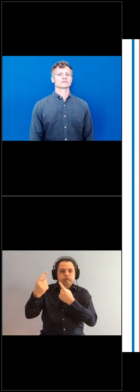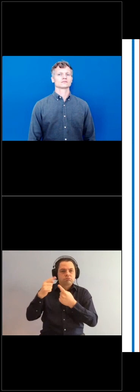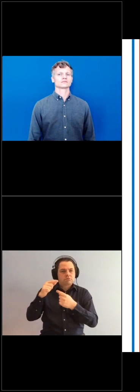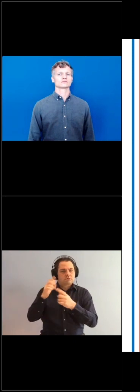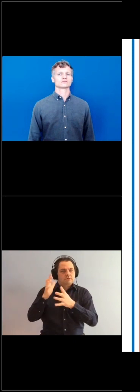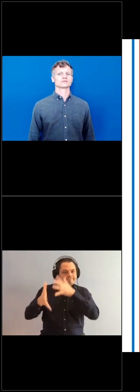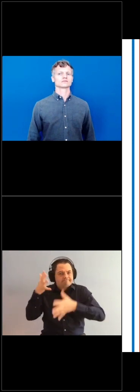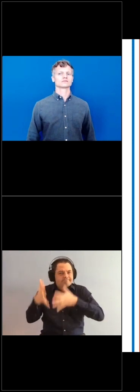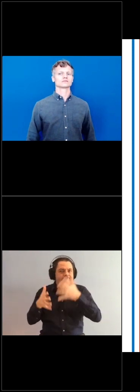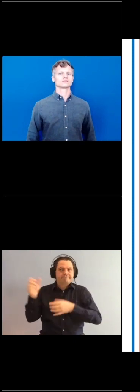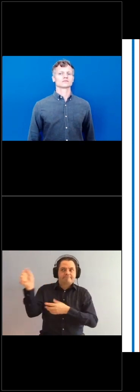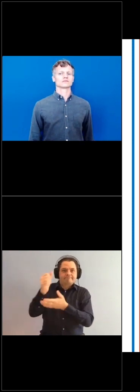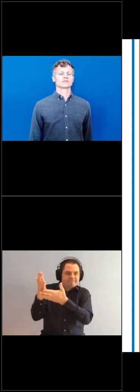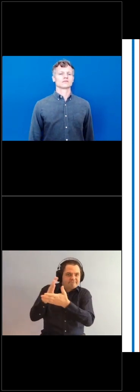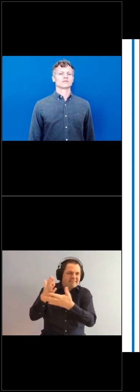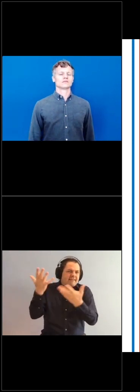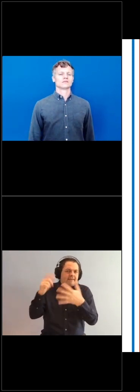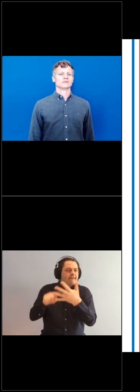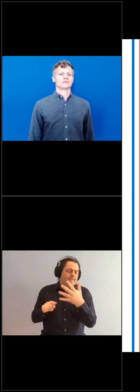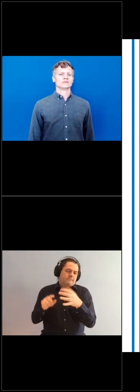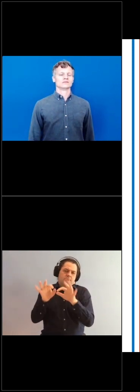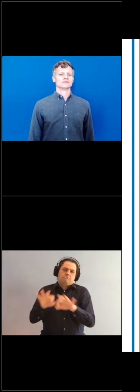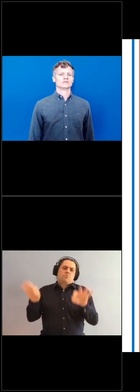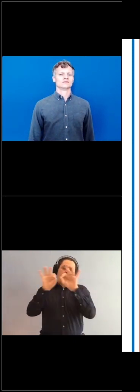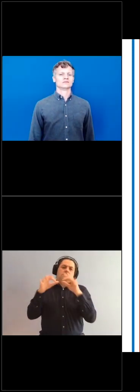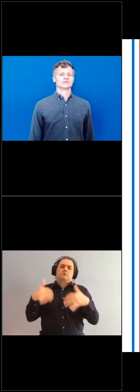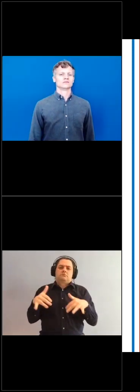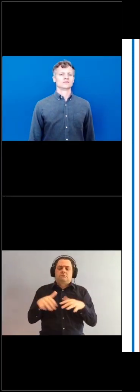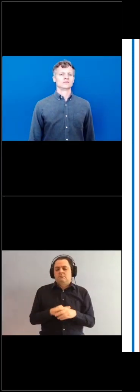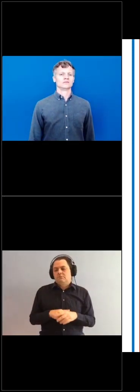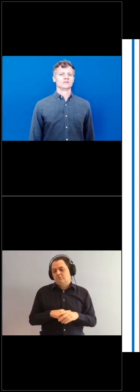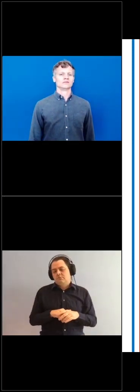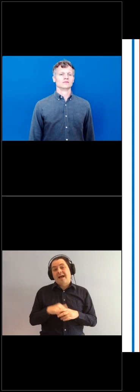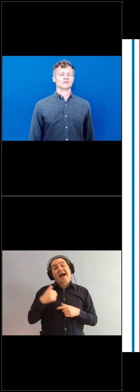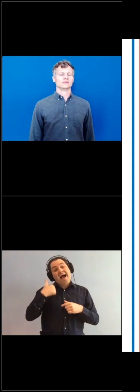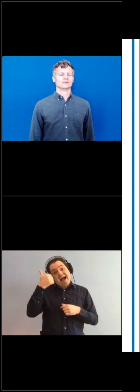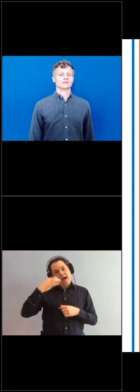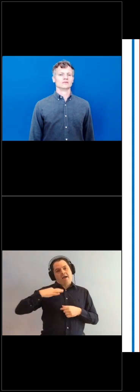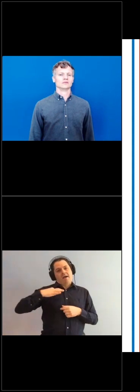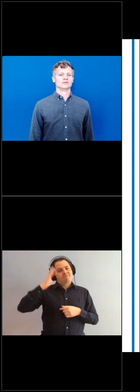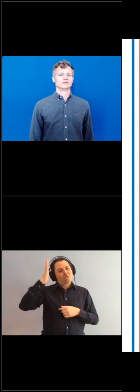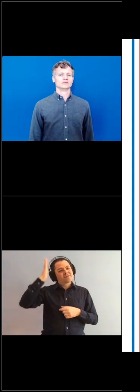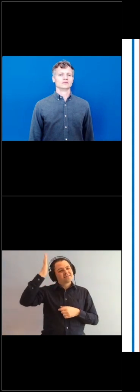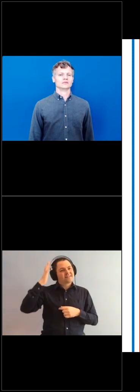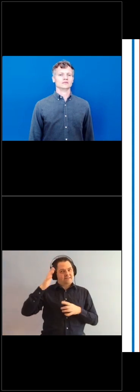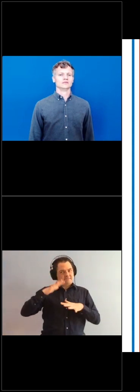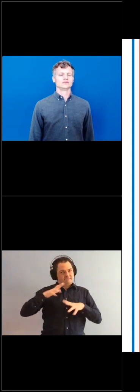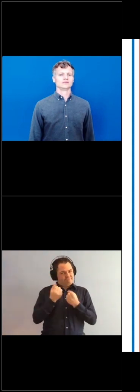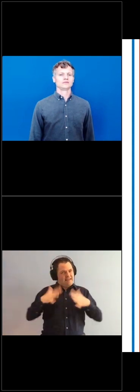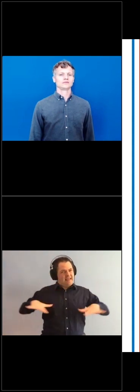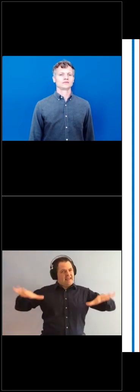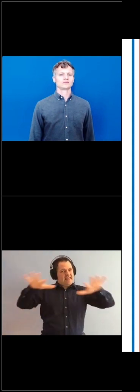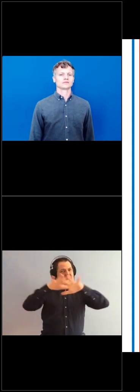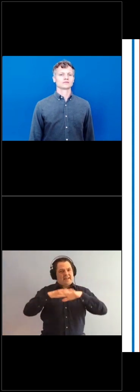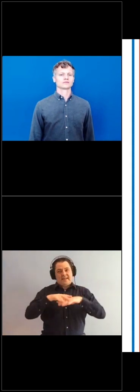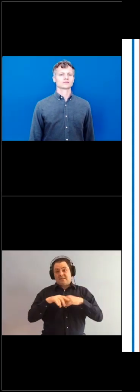thing, we do have a strong network with volunteers. And then we ask our network to connect it